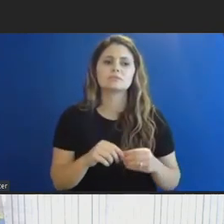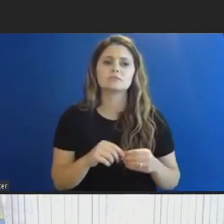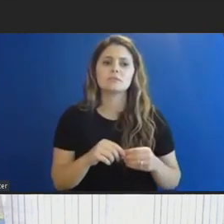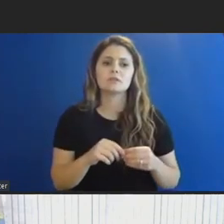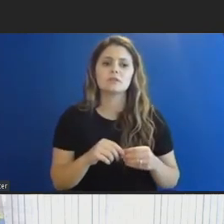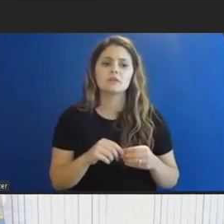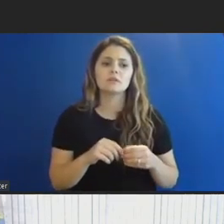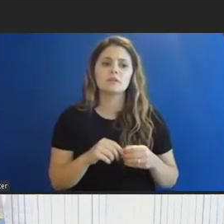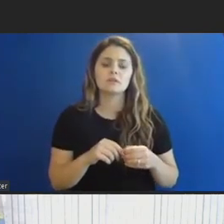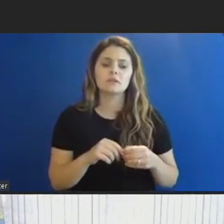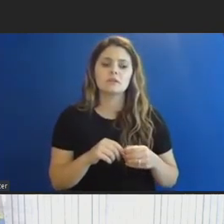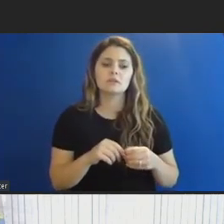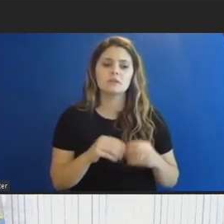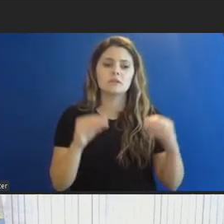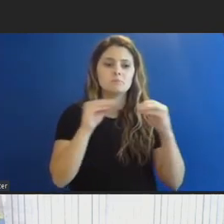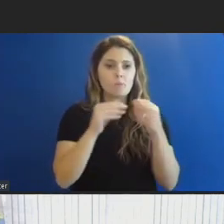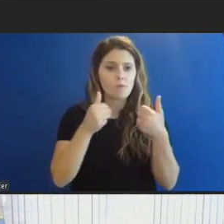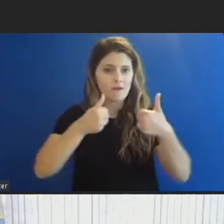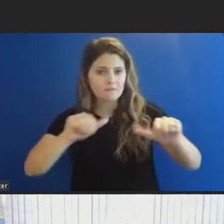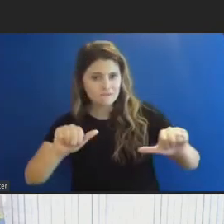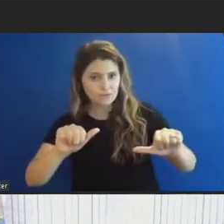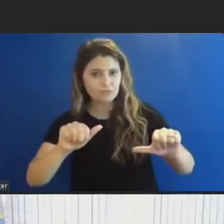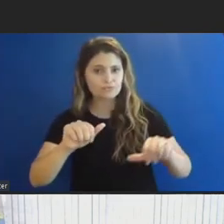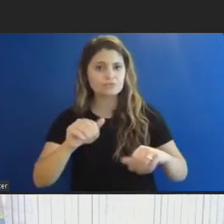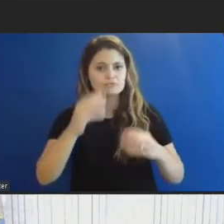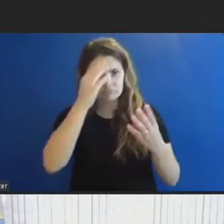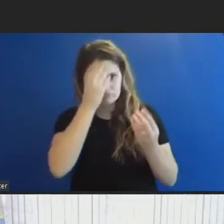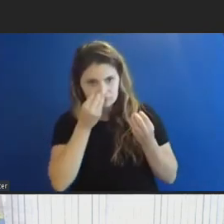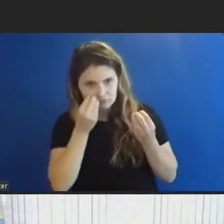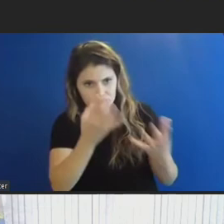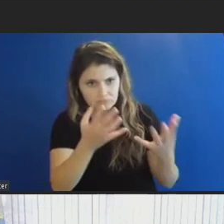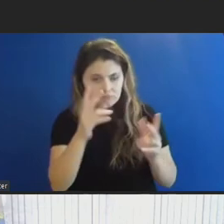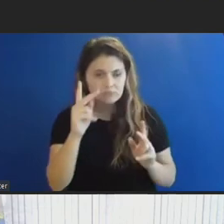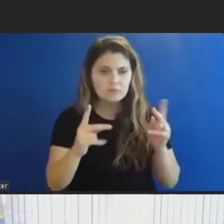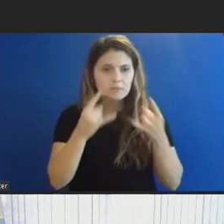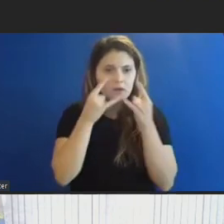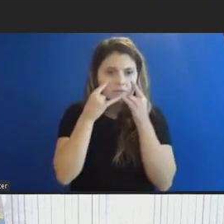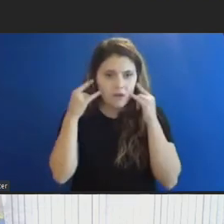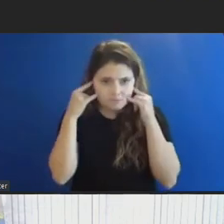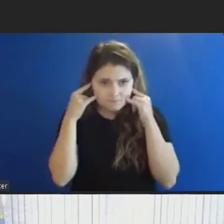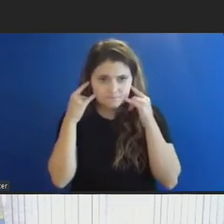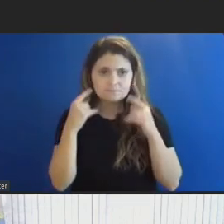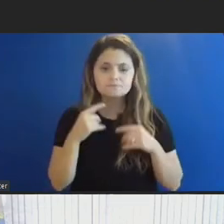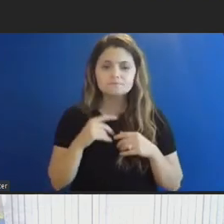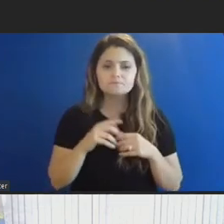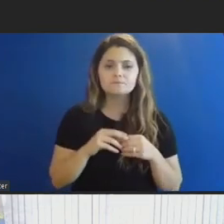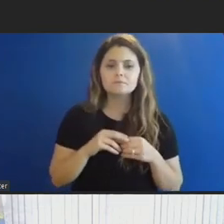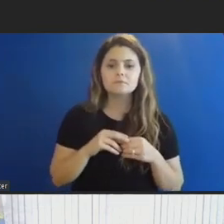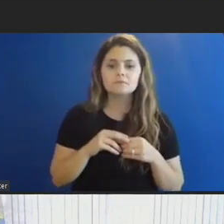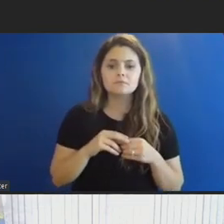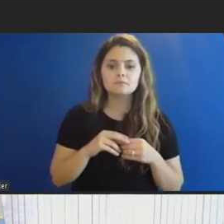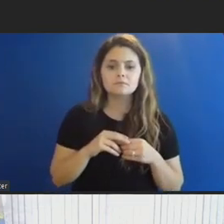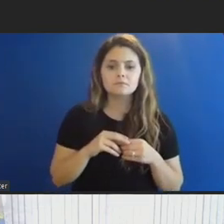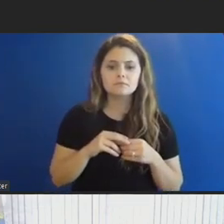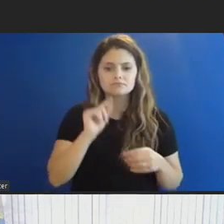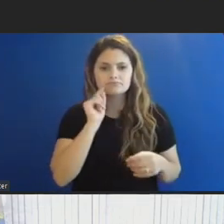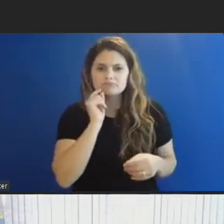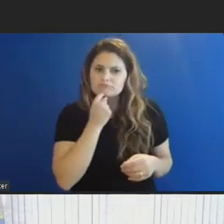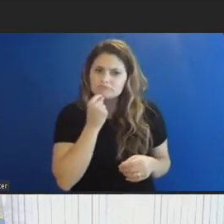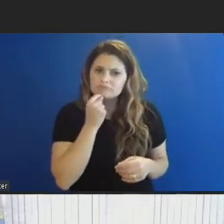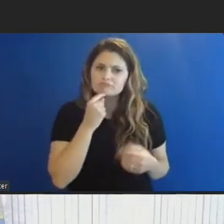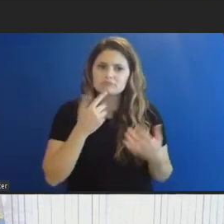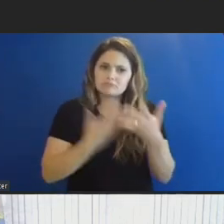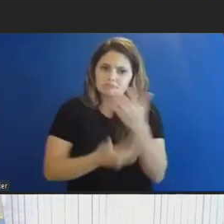putting out more efforts and letting people know the importance of wearing a mask and actually taking seriously the